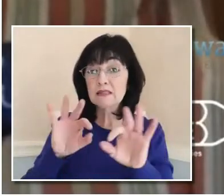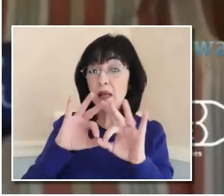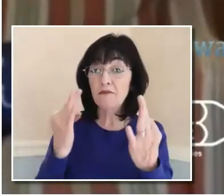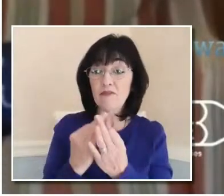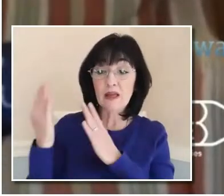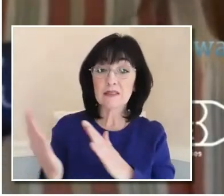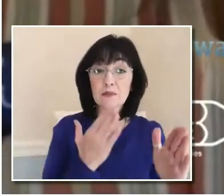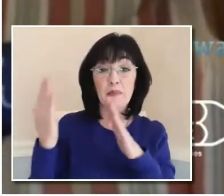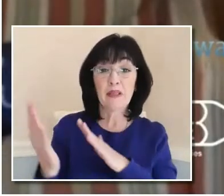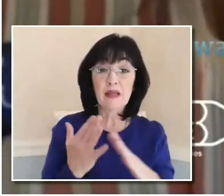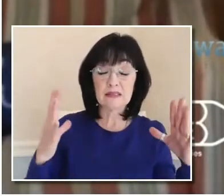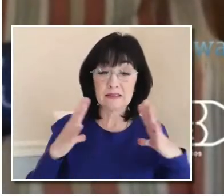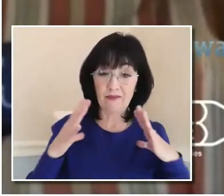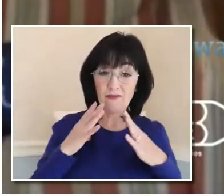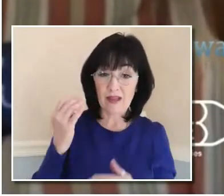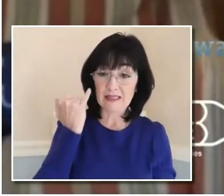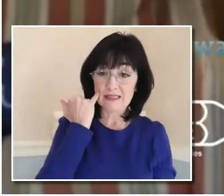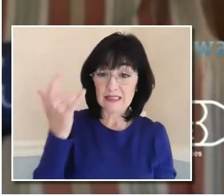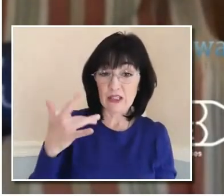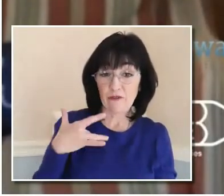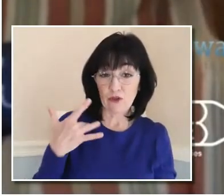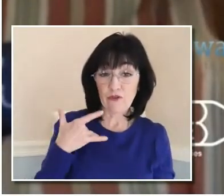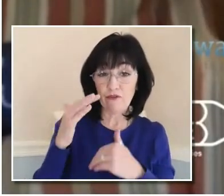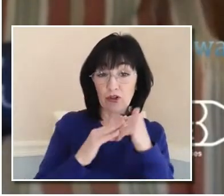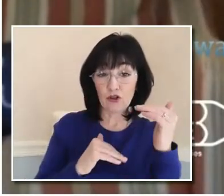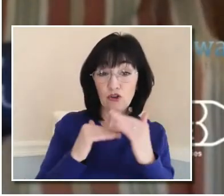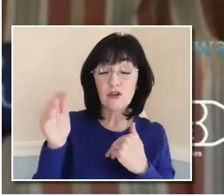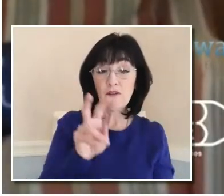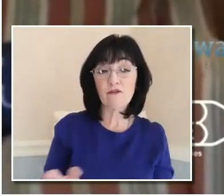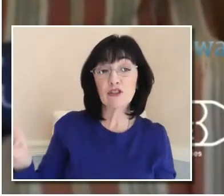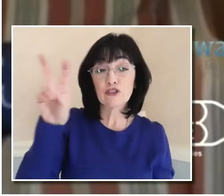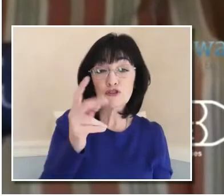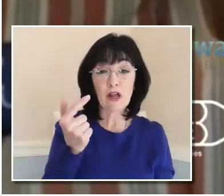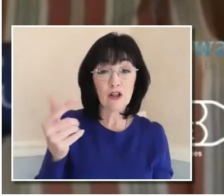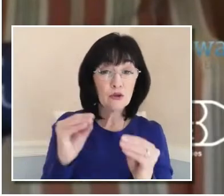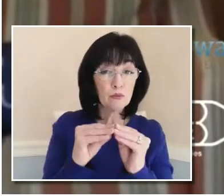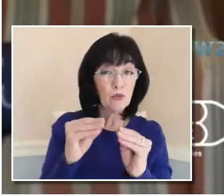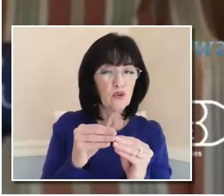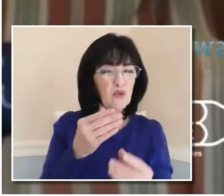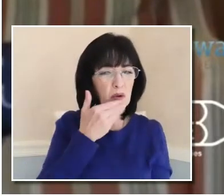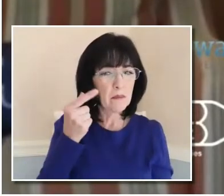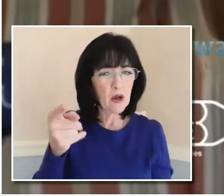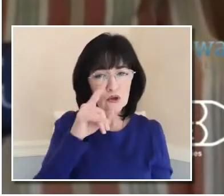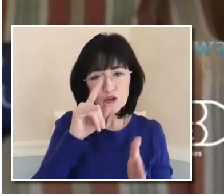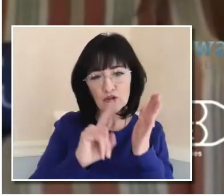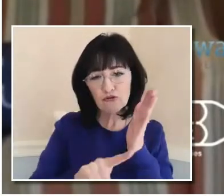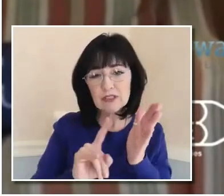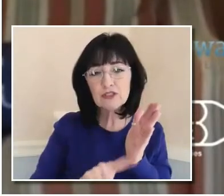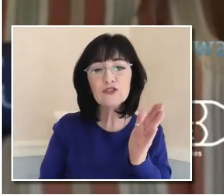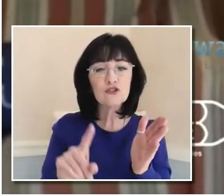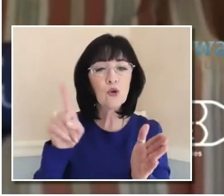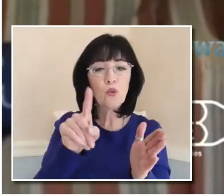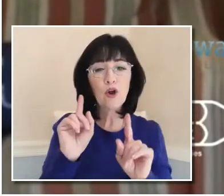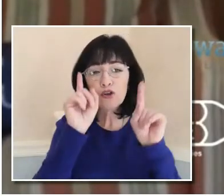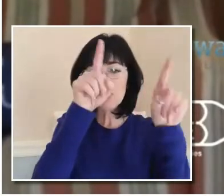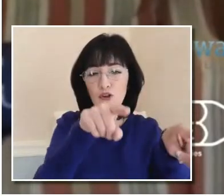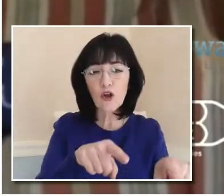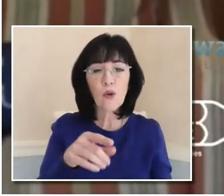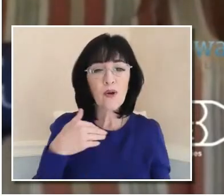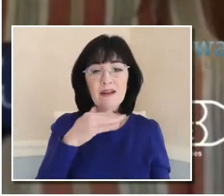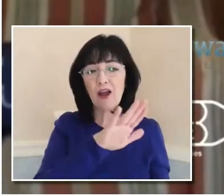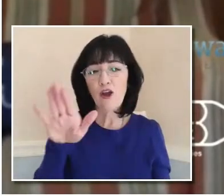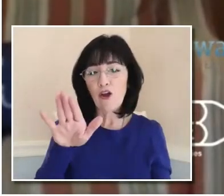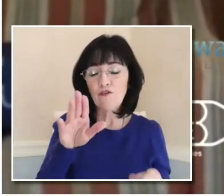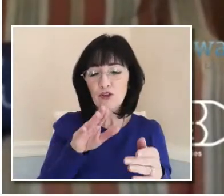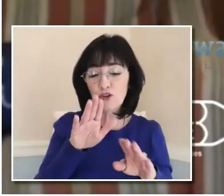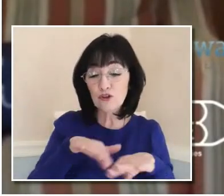feel comfortable to go out and travel a little bit more, research, where are you going? Have your kids read about it, find out more information about those